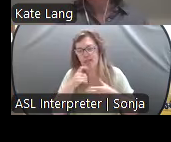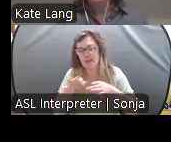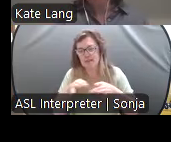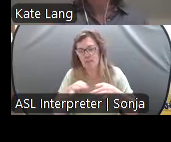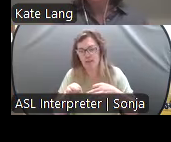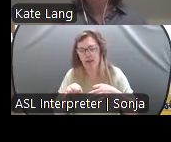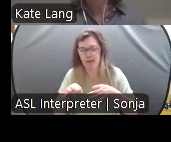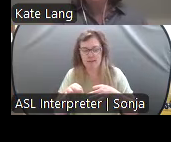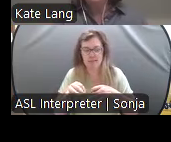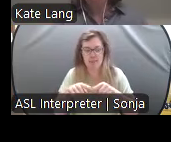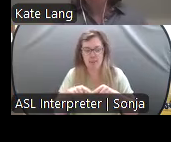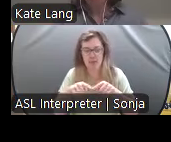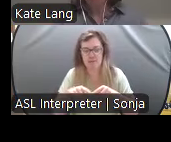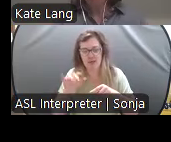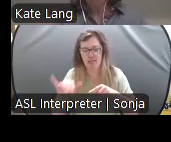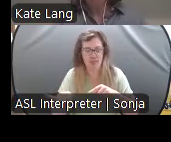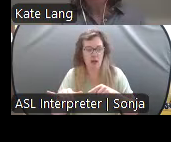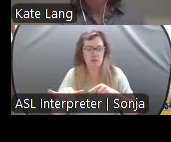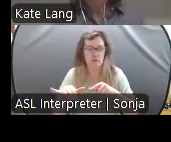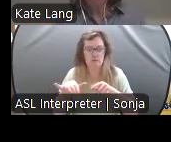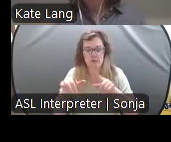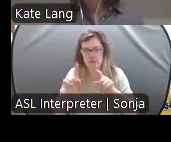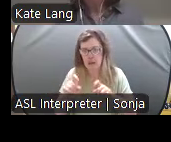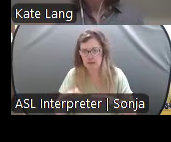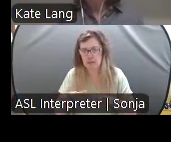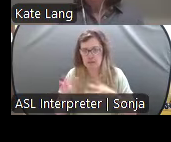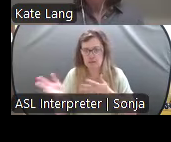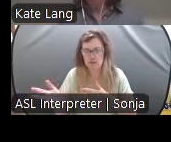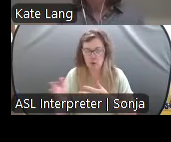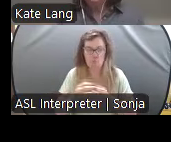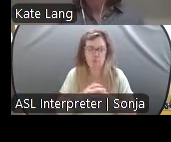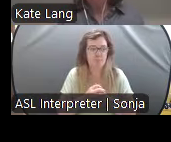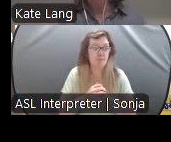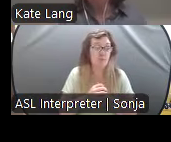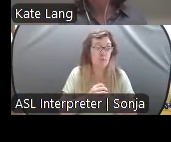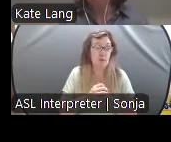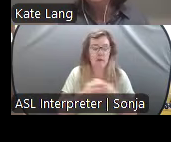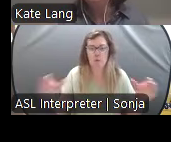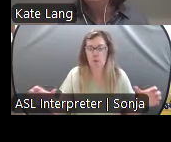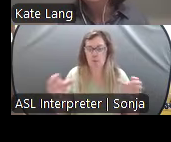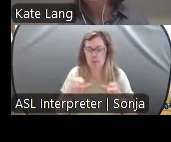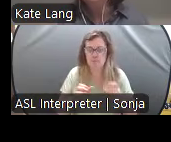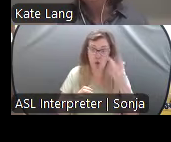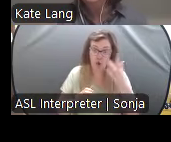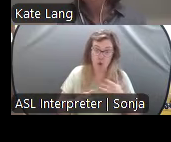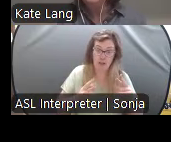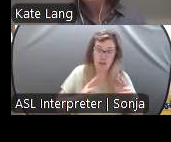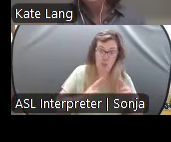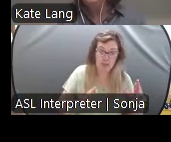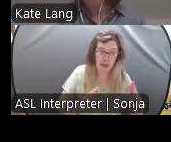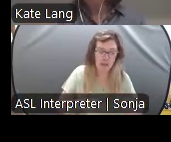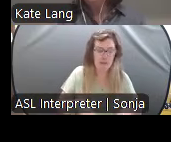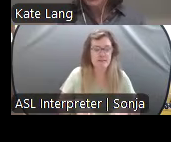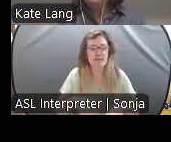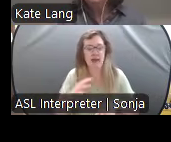to work after claiming early. So putting these two together, putting early retirement and SSDI